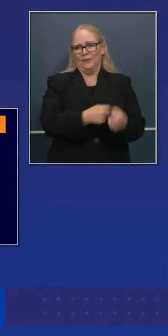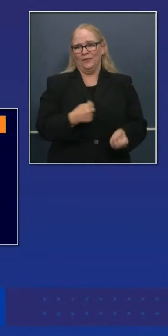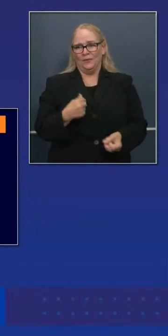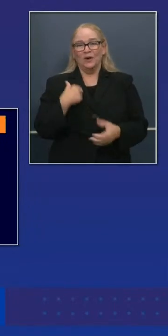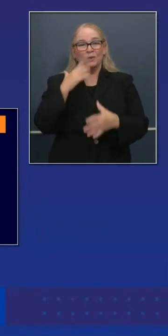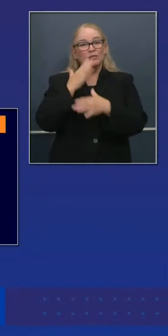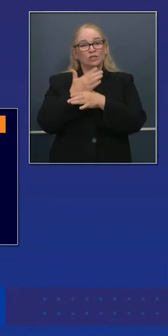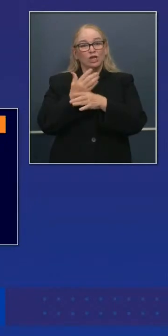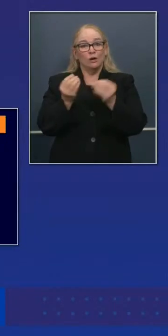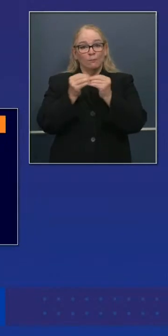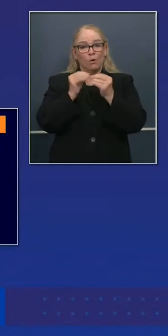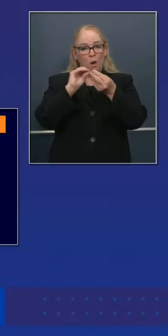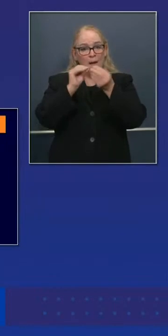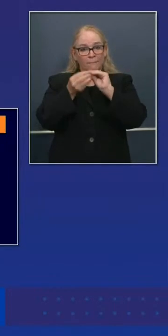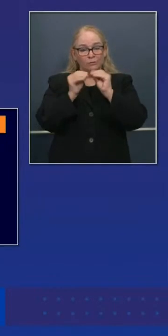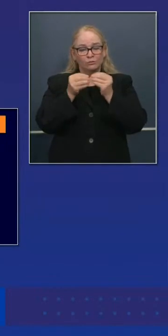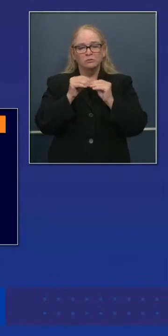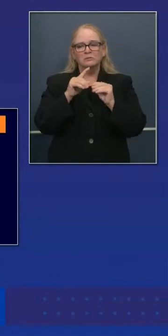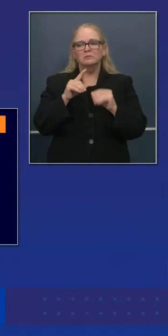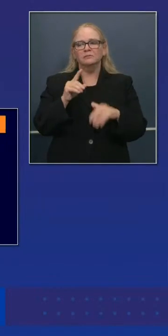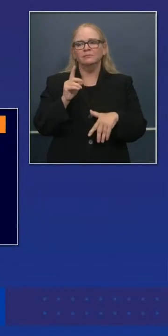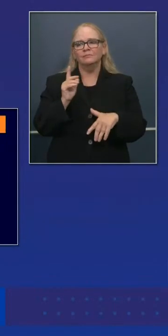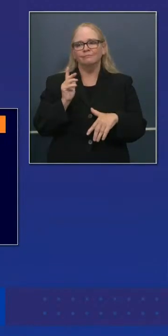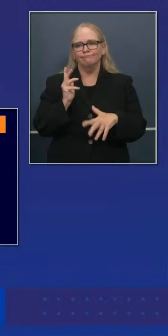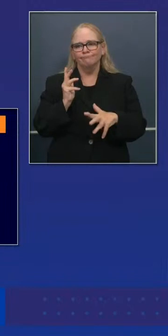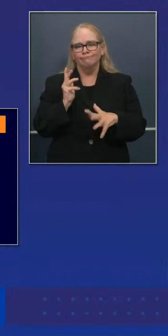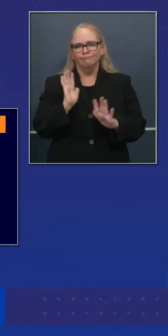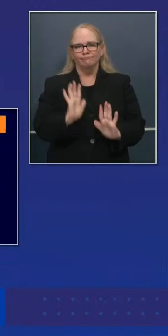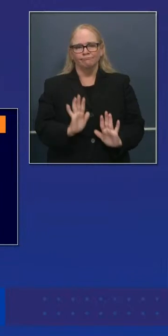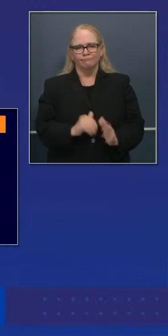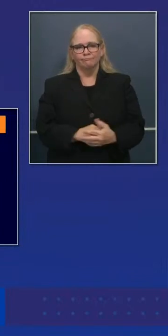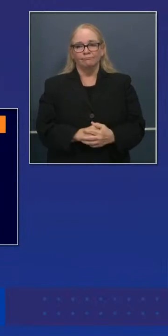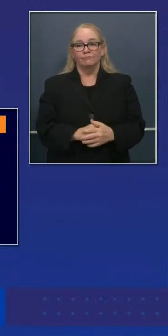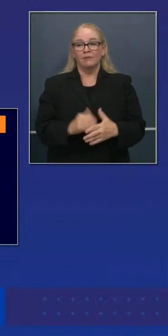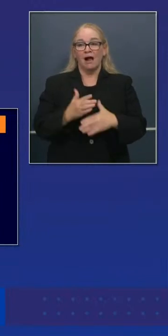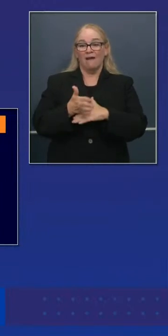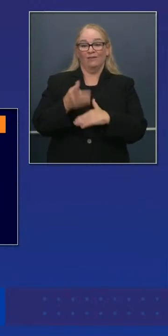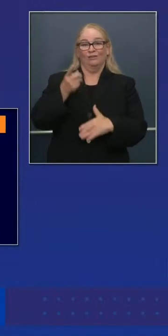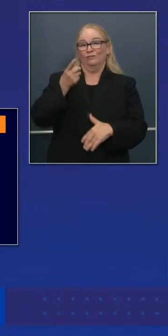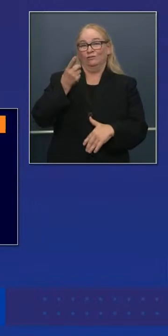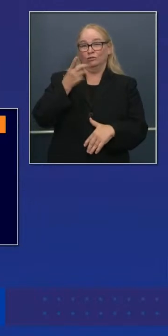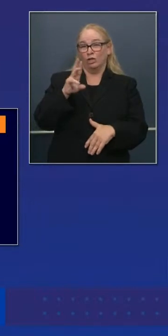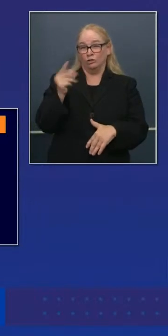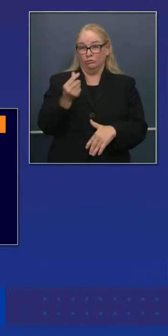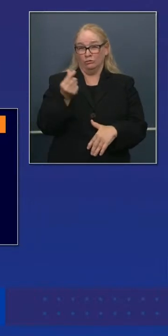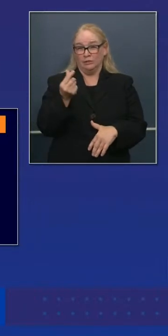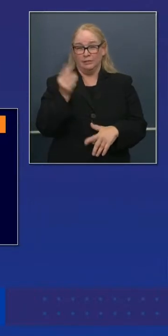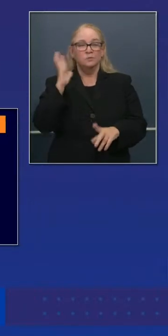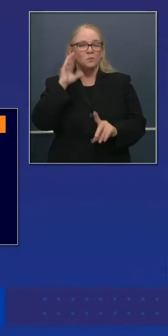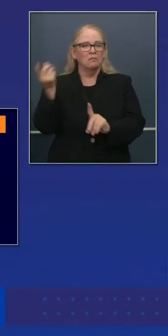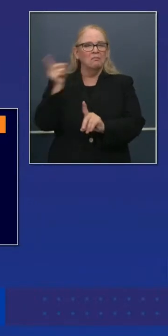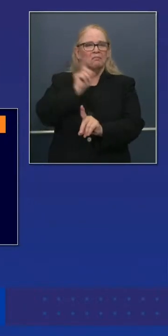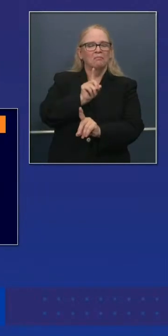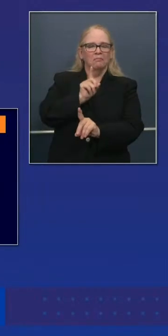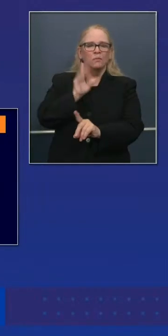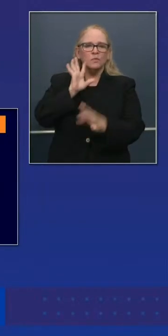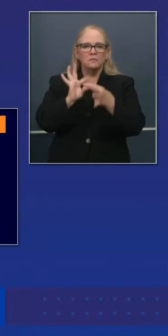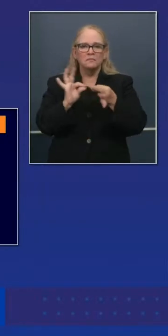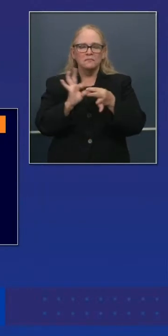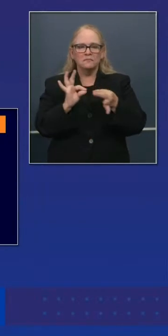just consider the numbers that I will share in a moment after Dr. Galley comes up. Those numbers of positive